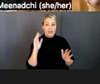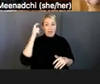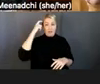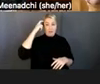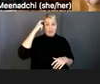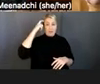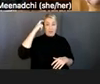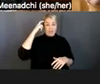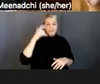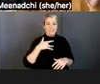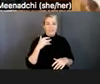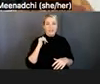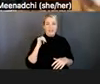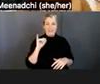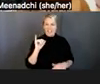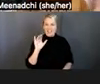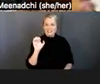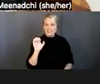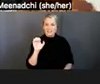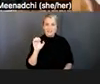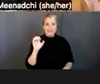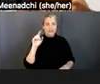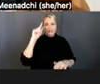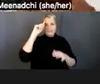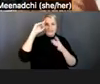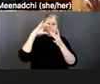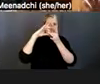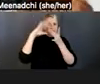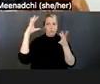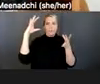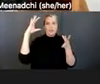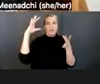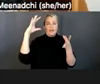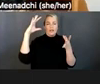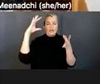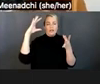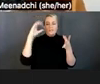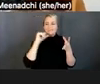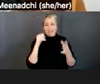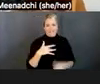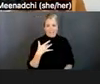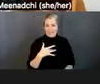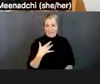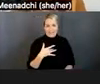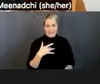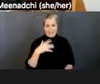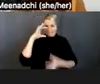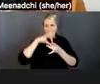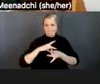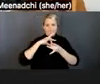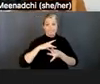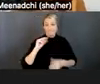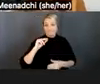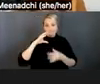begin to feel like we're on ice, we're dissociating, we're checking out, we're not feeling. And a lot of times when people